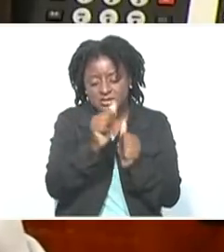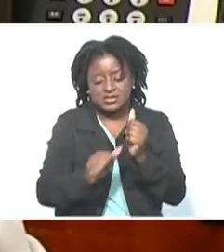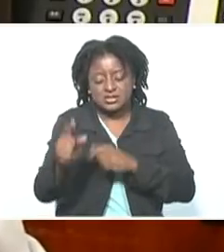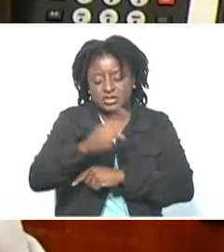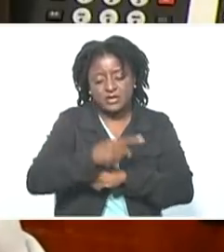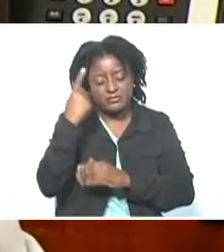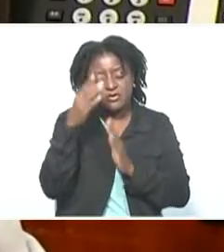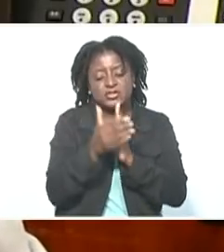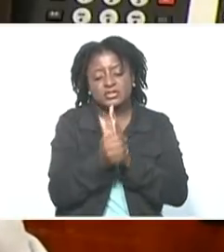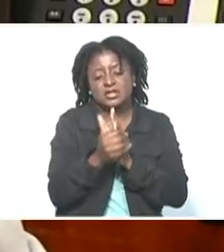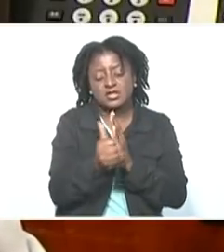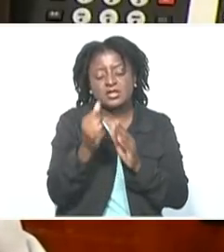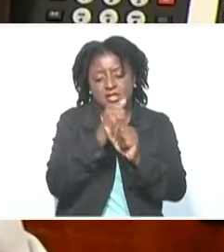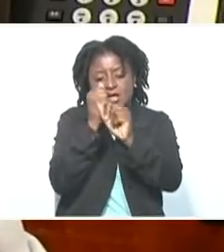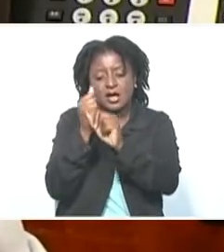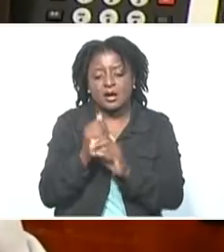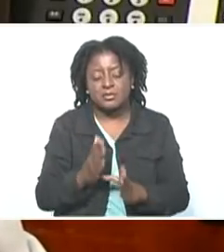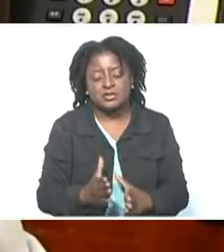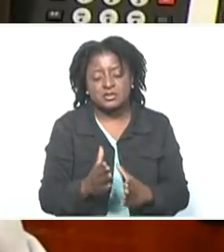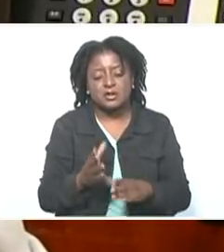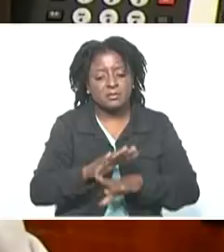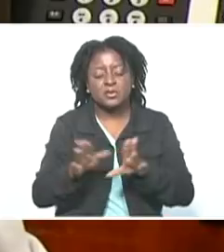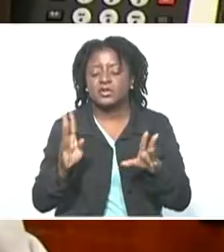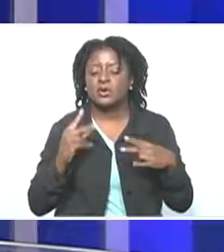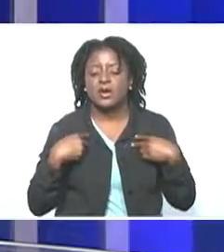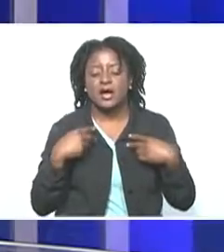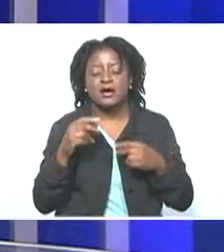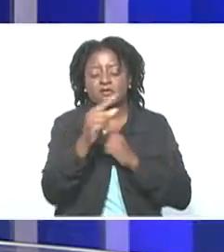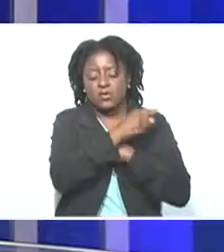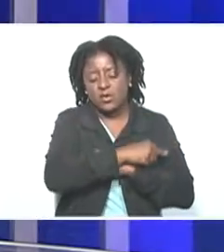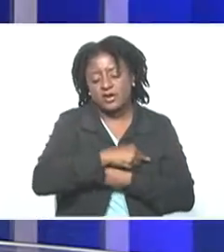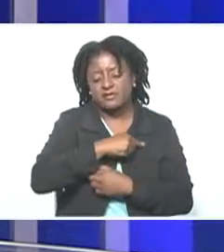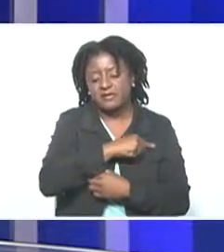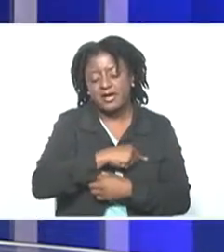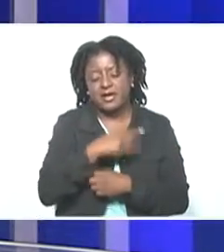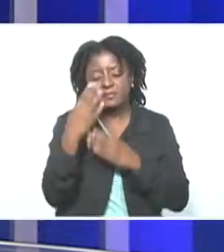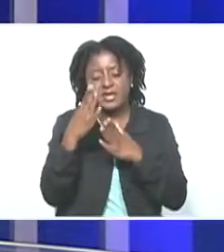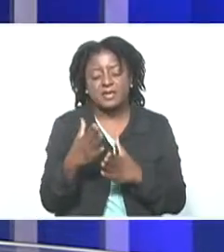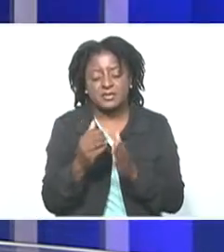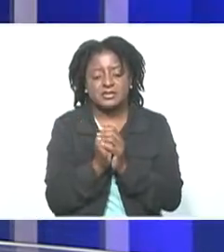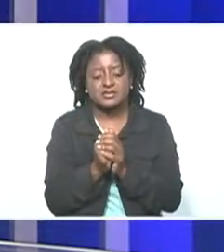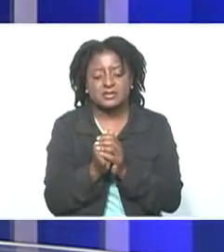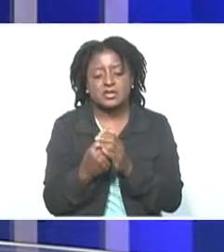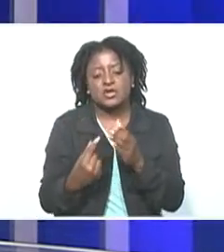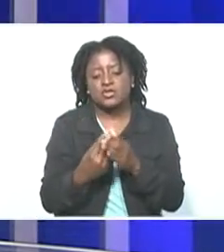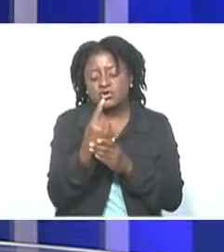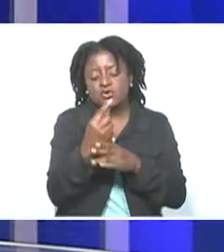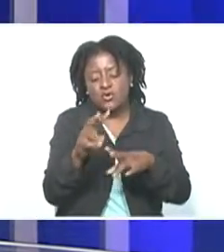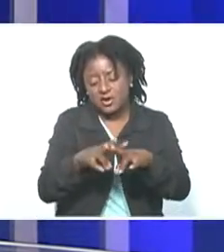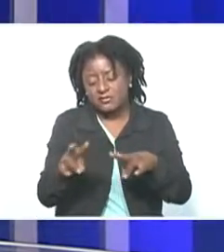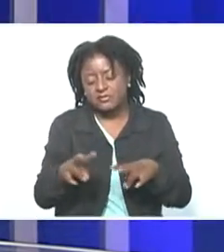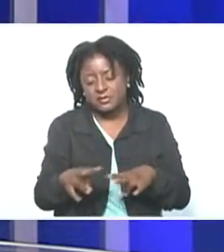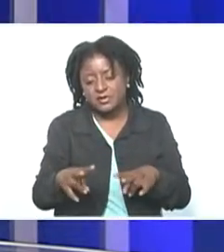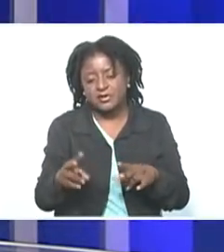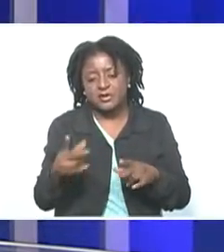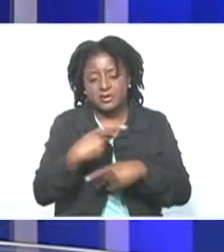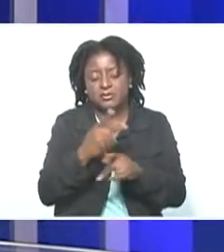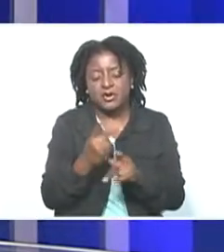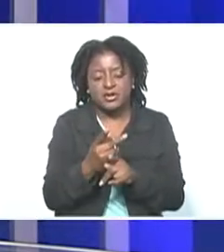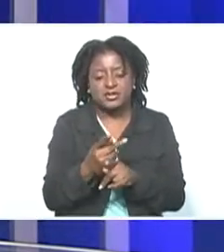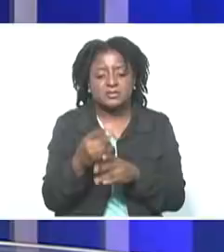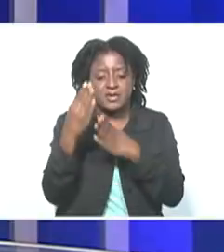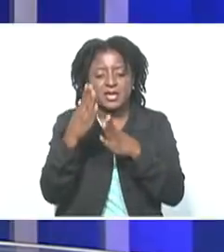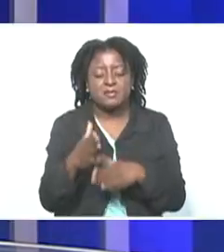have qualified Bahamians to fill these positions. Well, the growing array of products of Bahamian farmers,